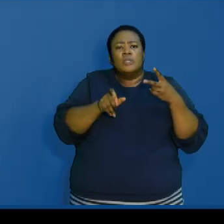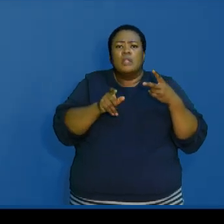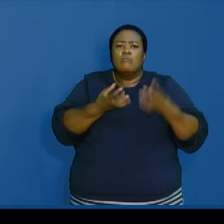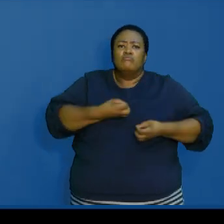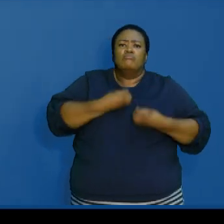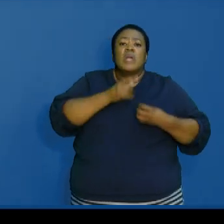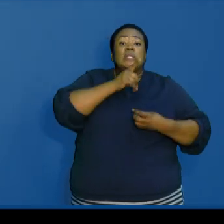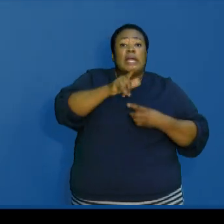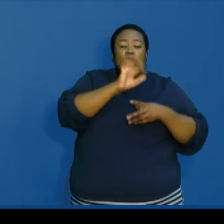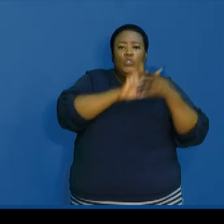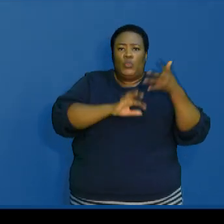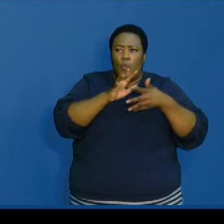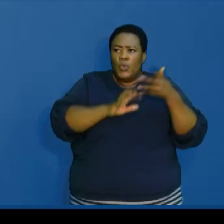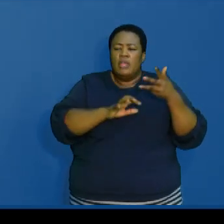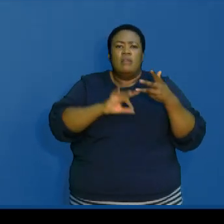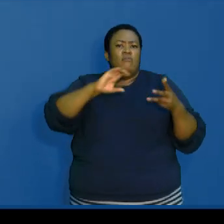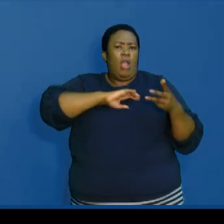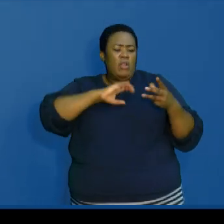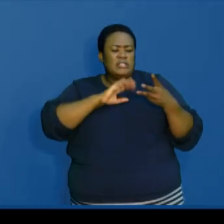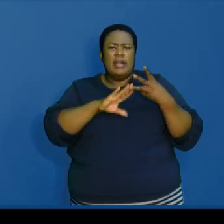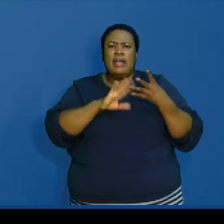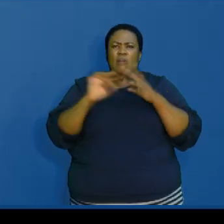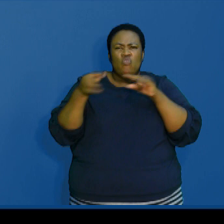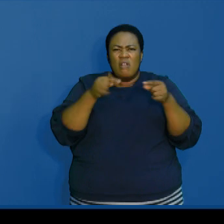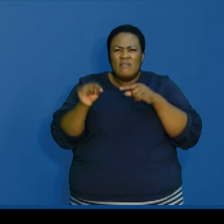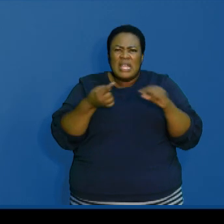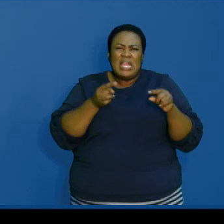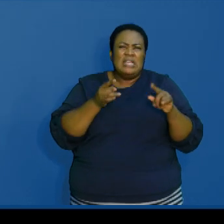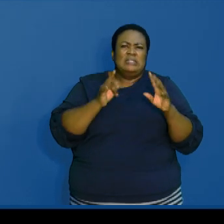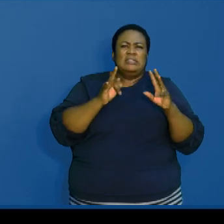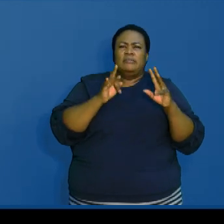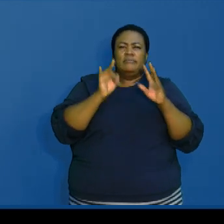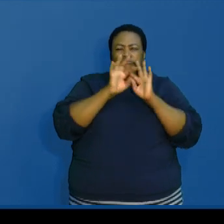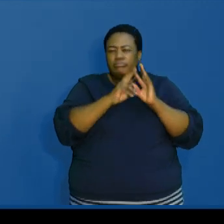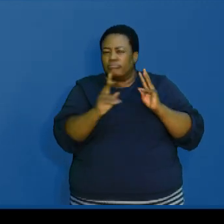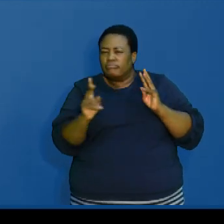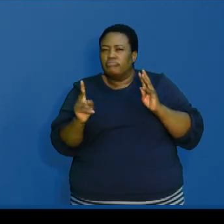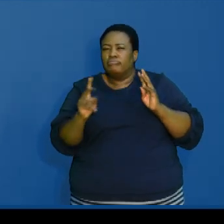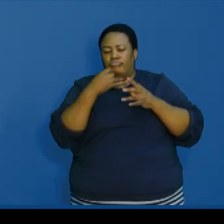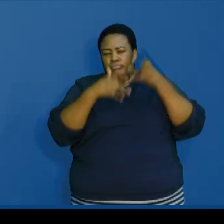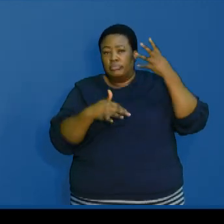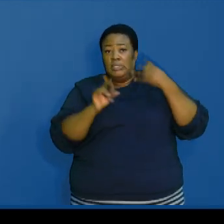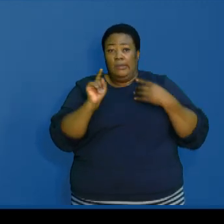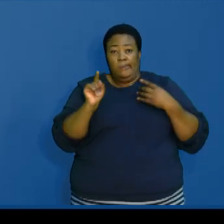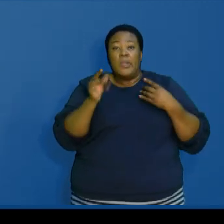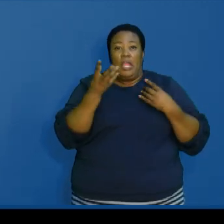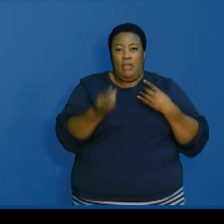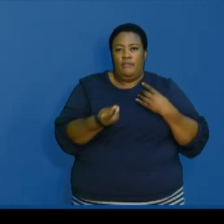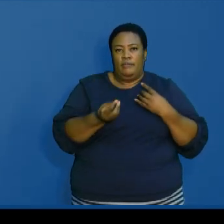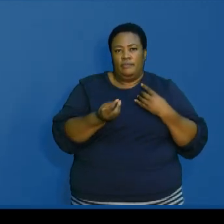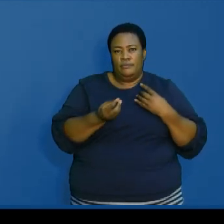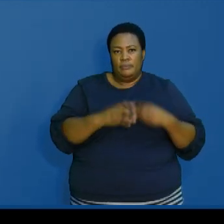characterization, conflict, plot, figurative language, tone, and